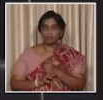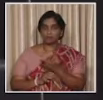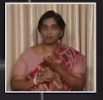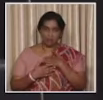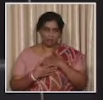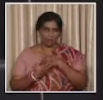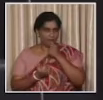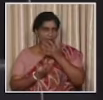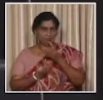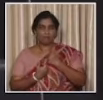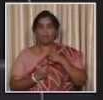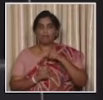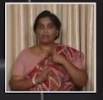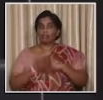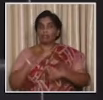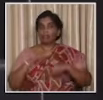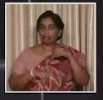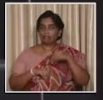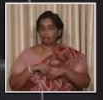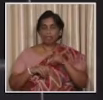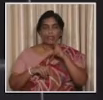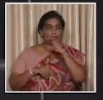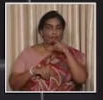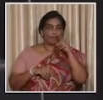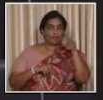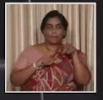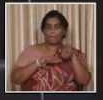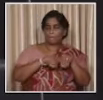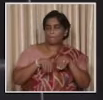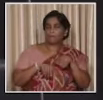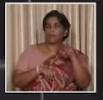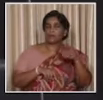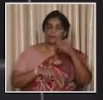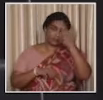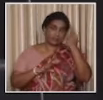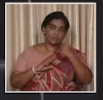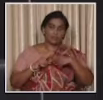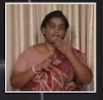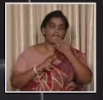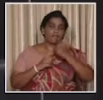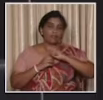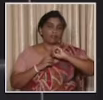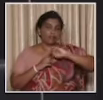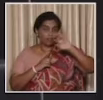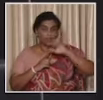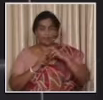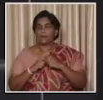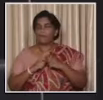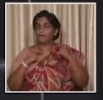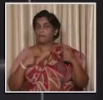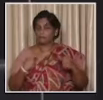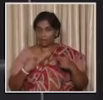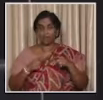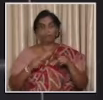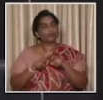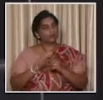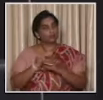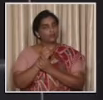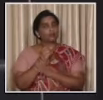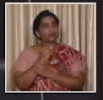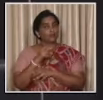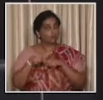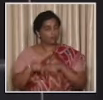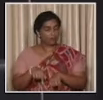protested against sending water to Jaffna. Now Sembalandu farmers are also taking up the same issue. But this is all misplaced